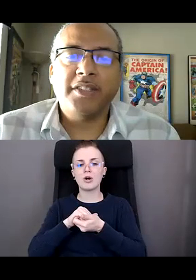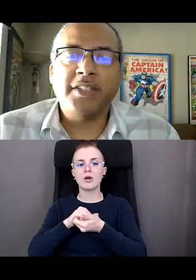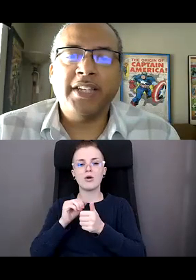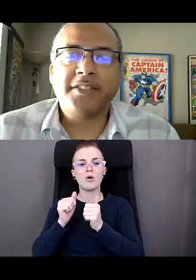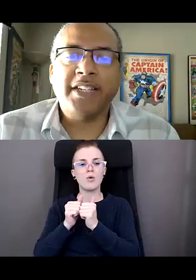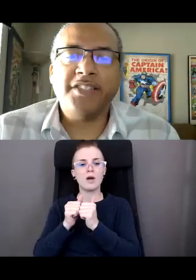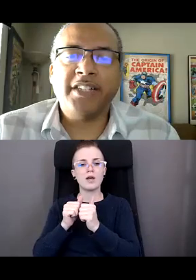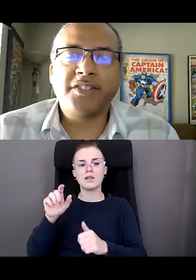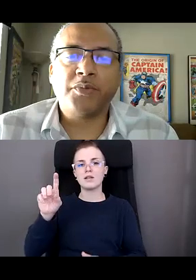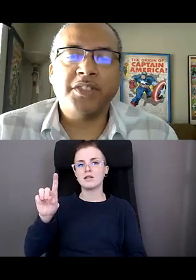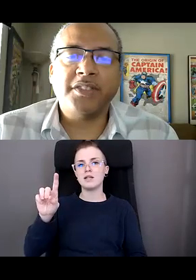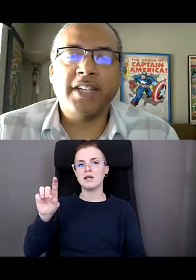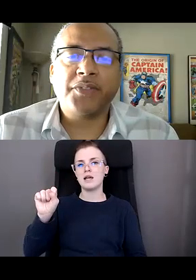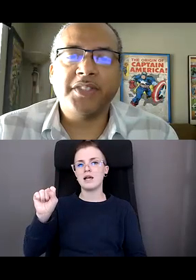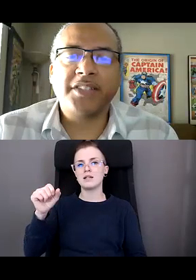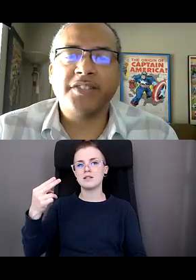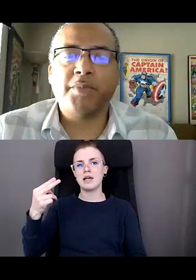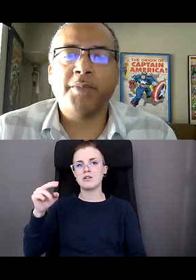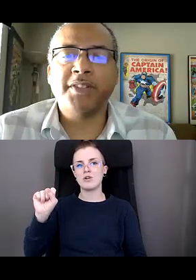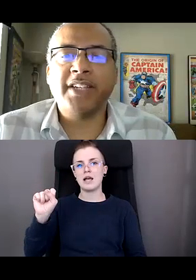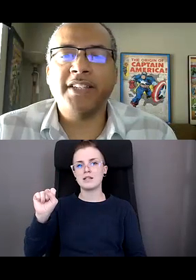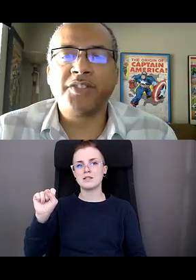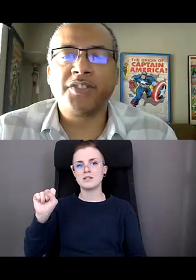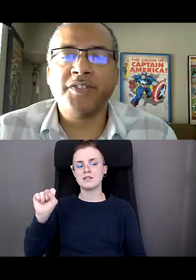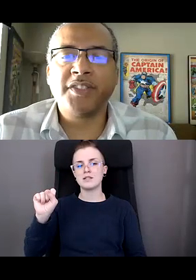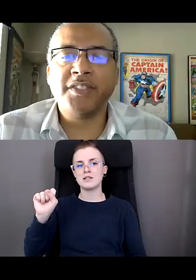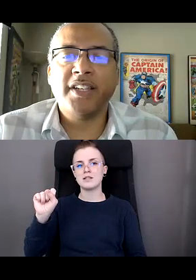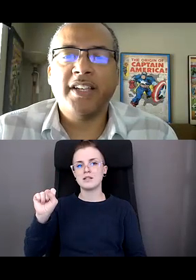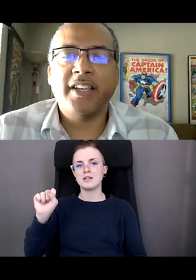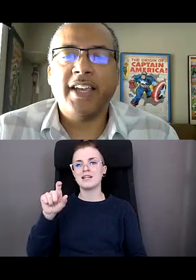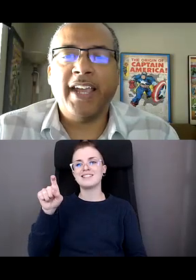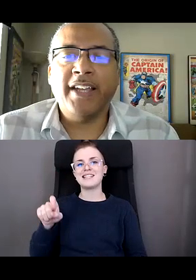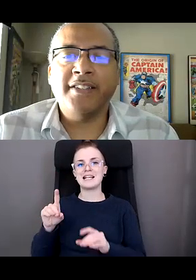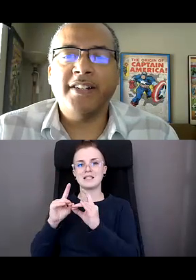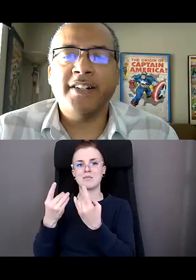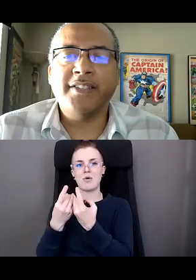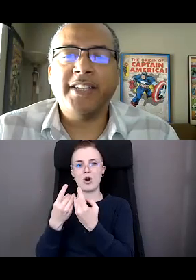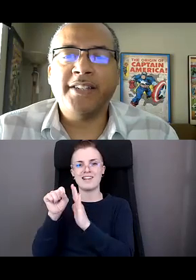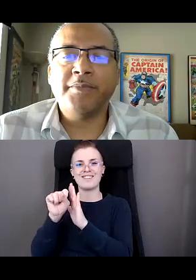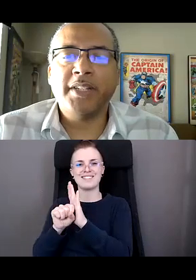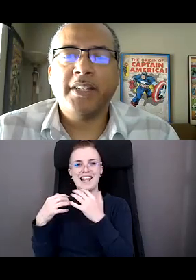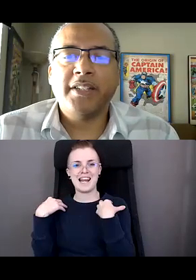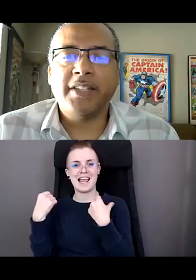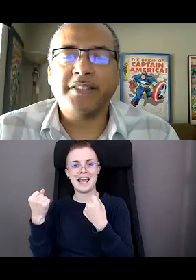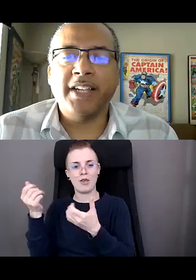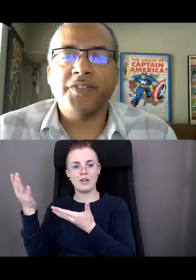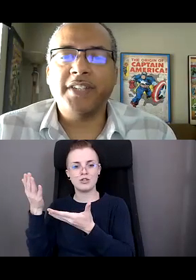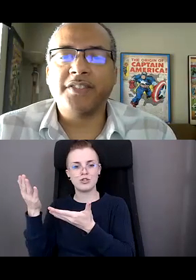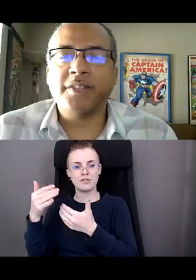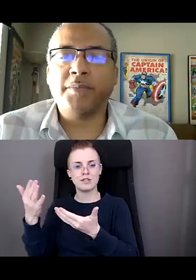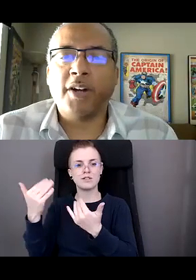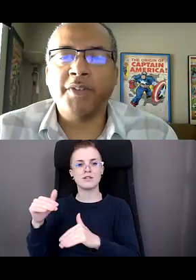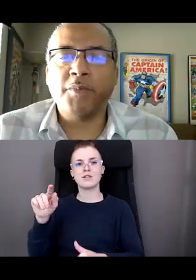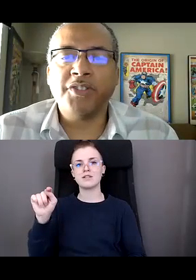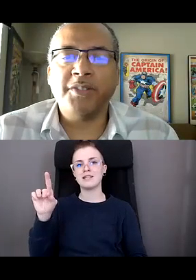DSHS, DSHS, which stands for Texas Department of State Health Services, and TDM, that stands for